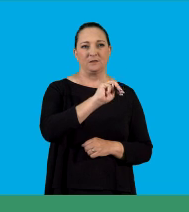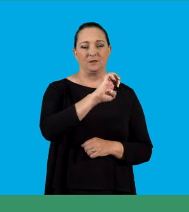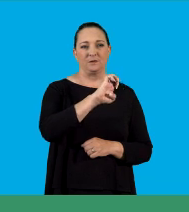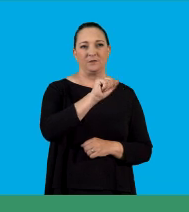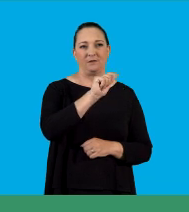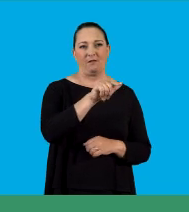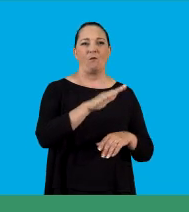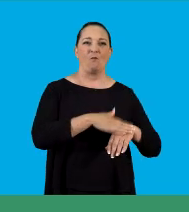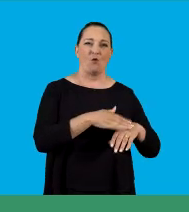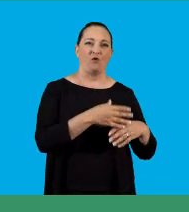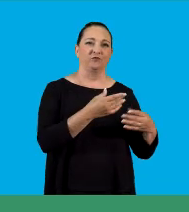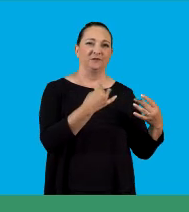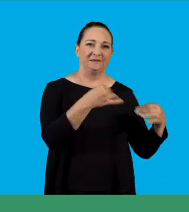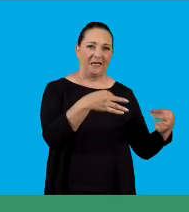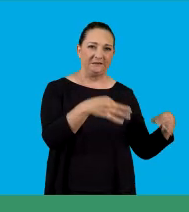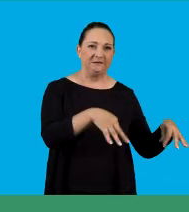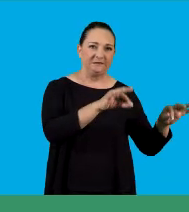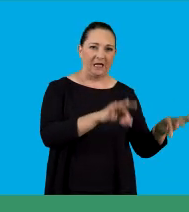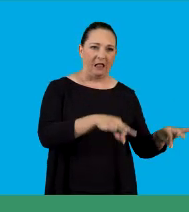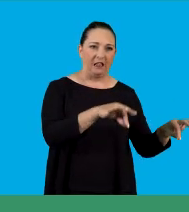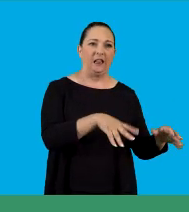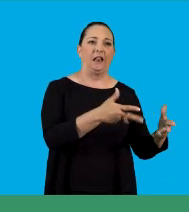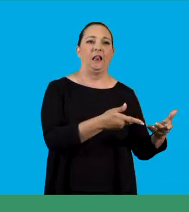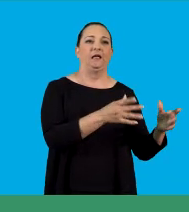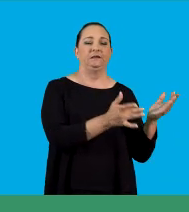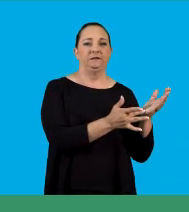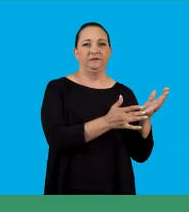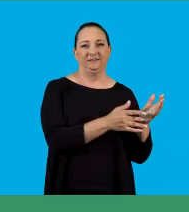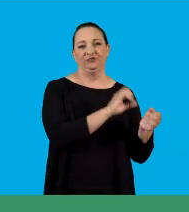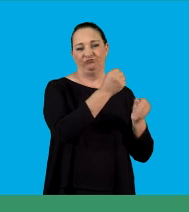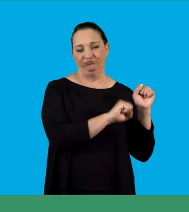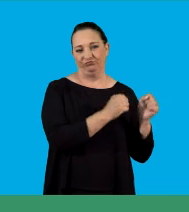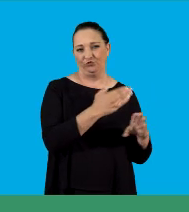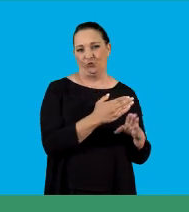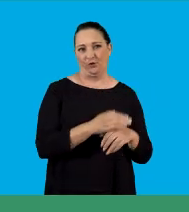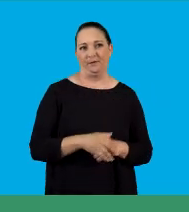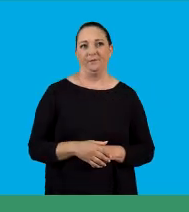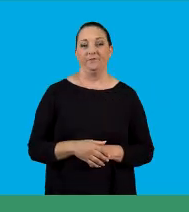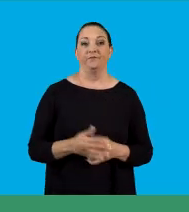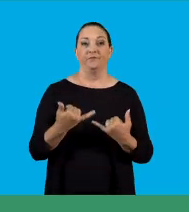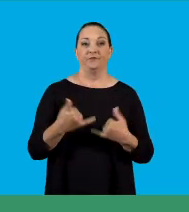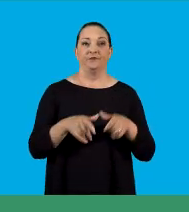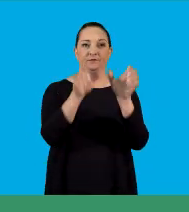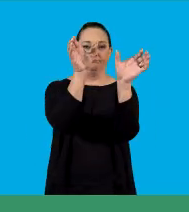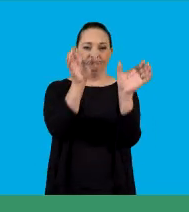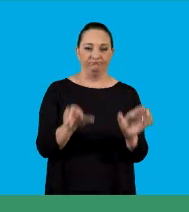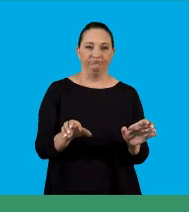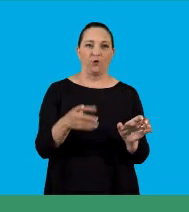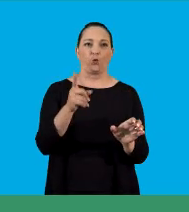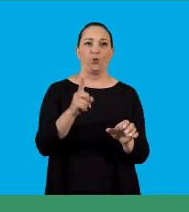technology industries that use that method. Now we move from the salary determination, we go to